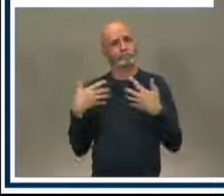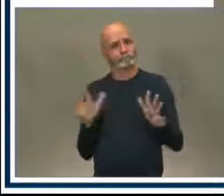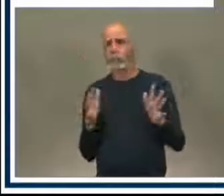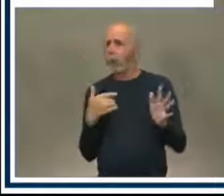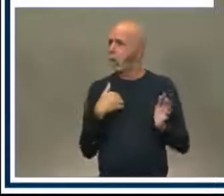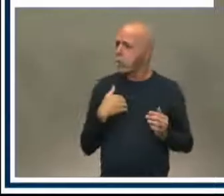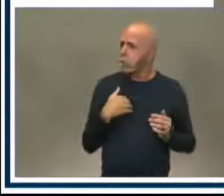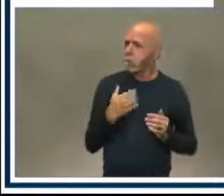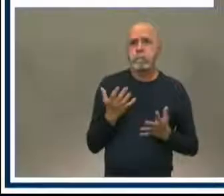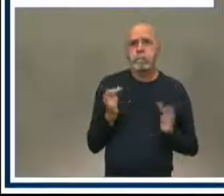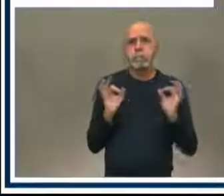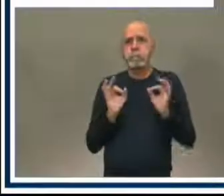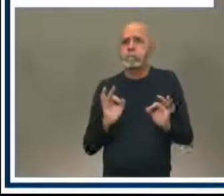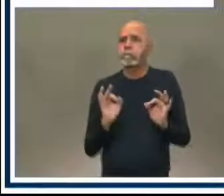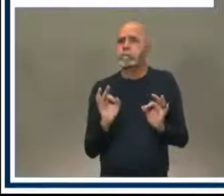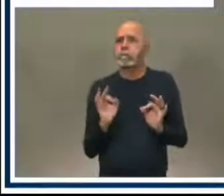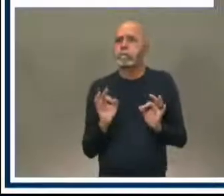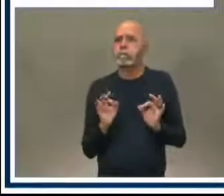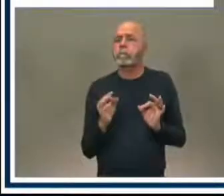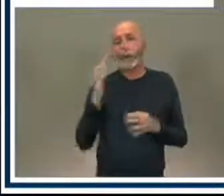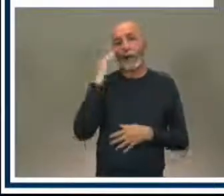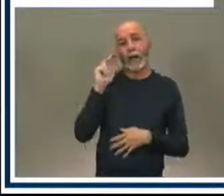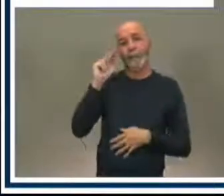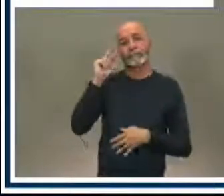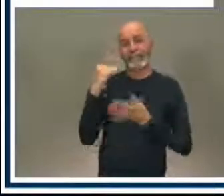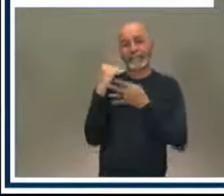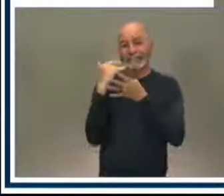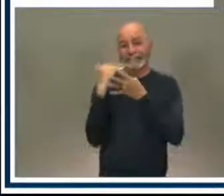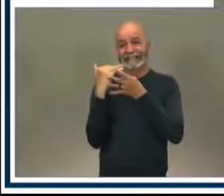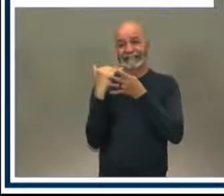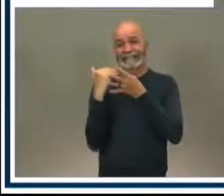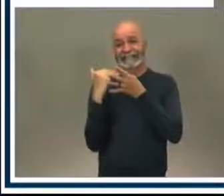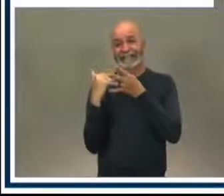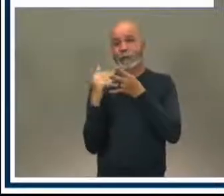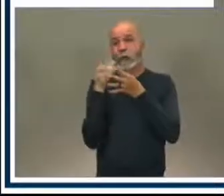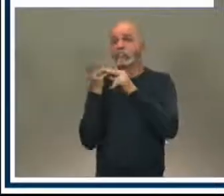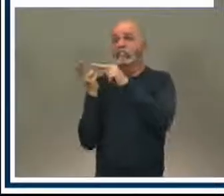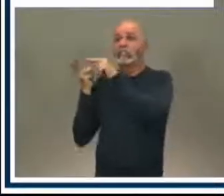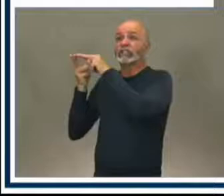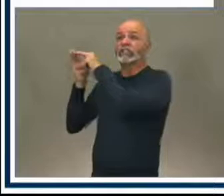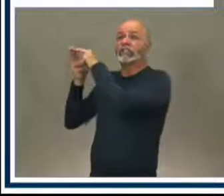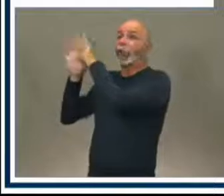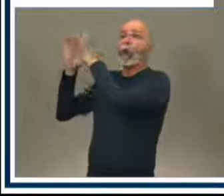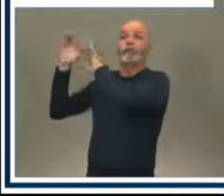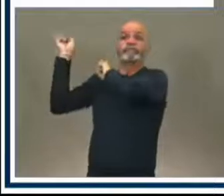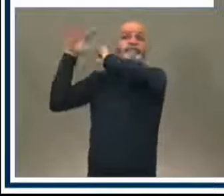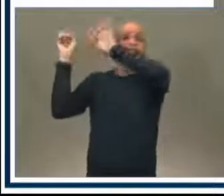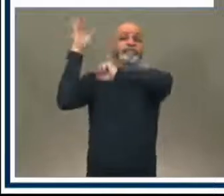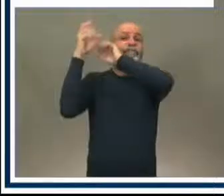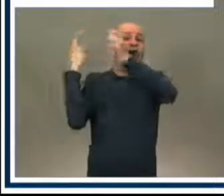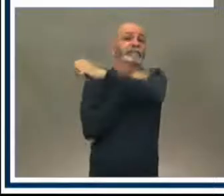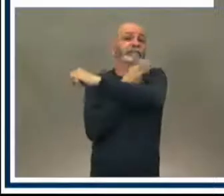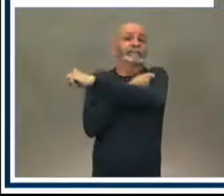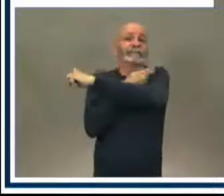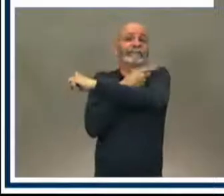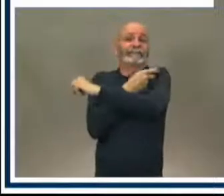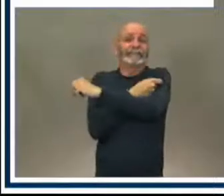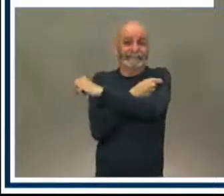still gonna, we have the month of November to get more reporting and to get into more detail. We set a deadline